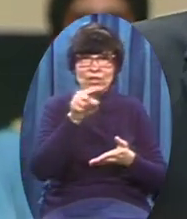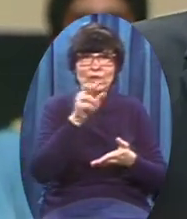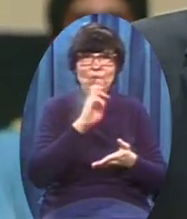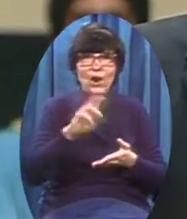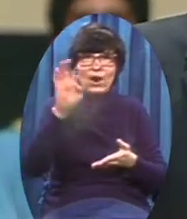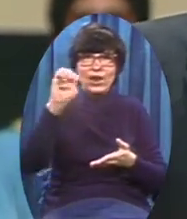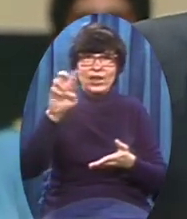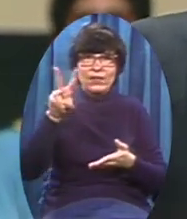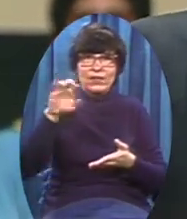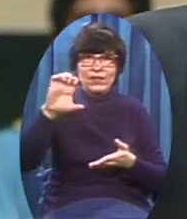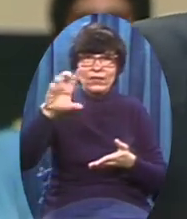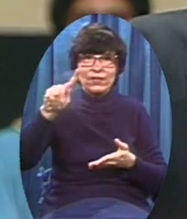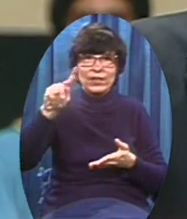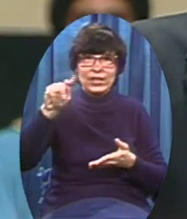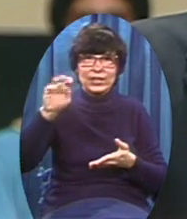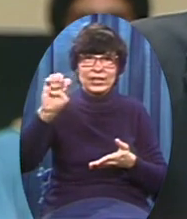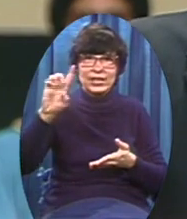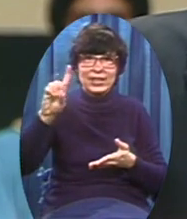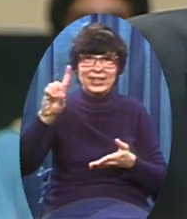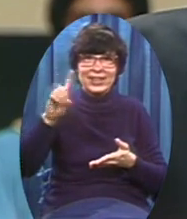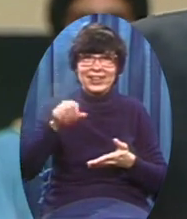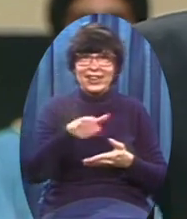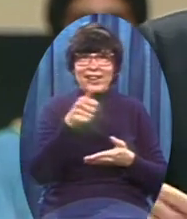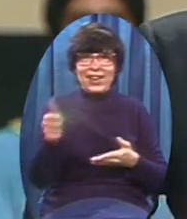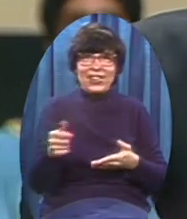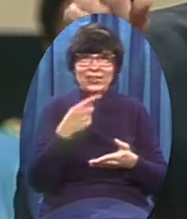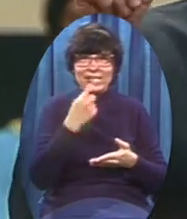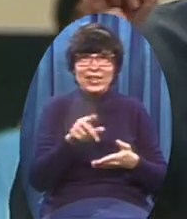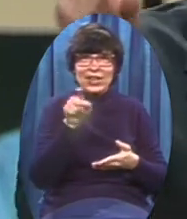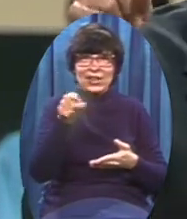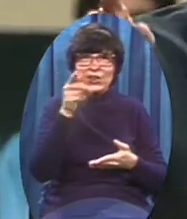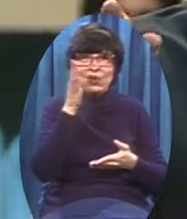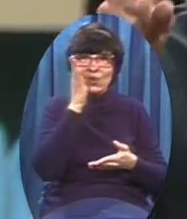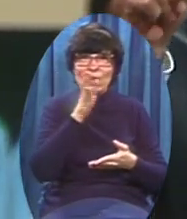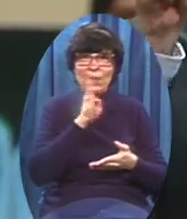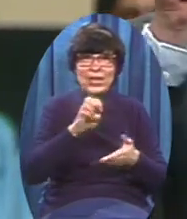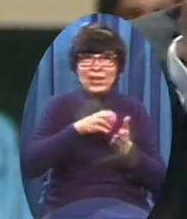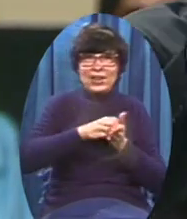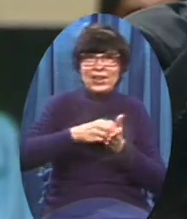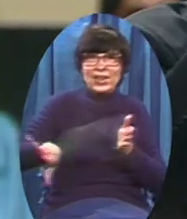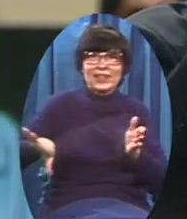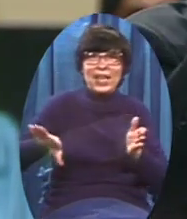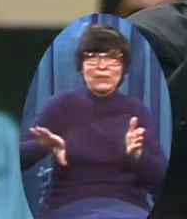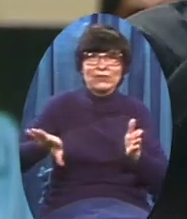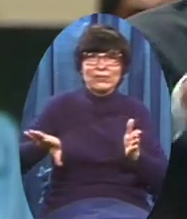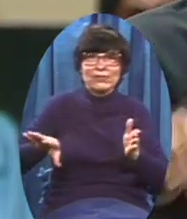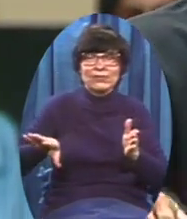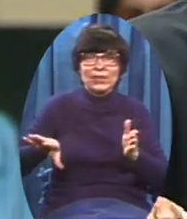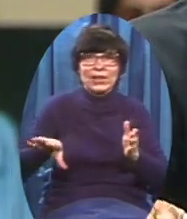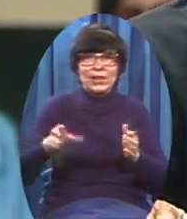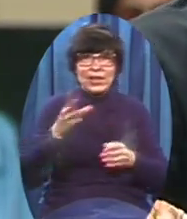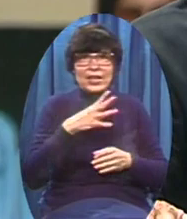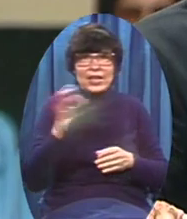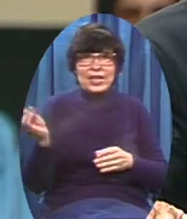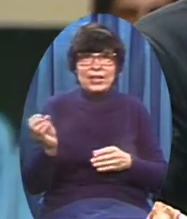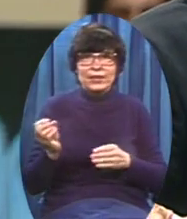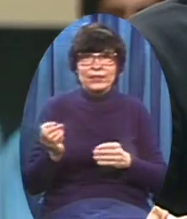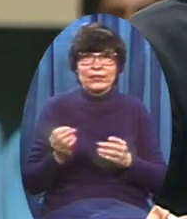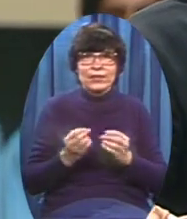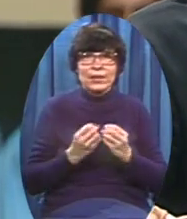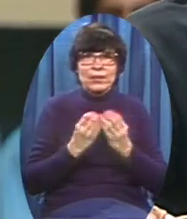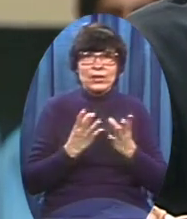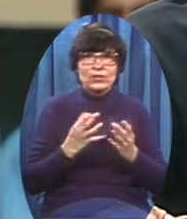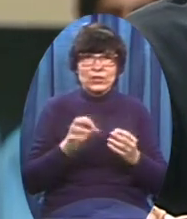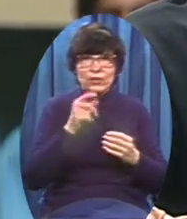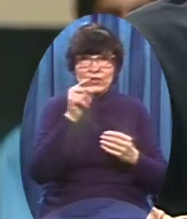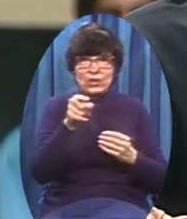Those of us are not. I say you get kicked out. And the reason that some of you have been kicked out is because you're behind with